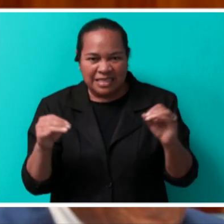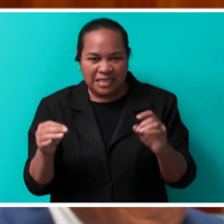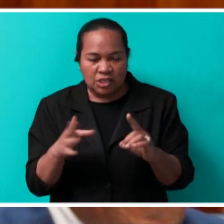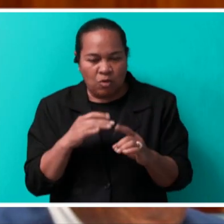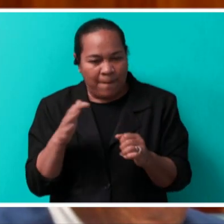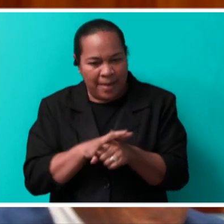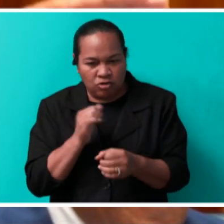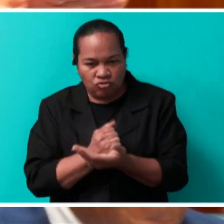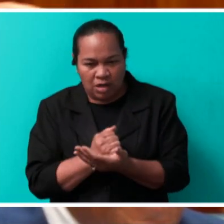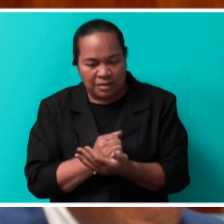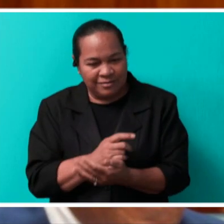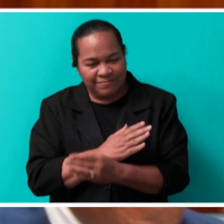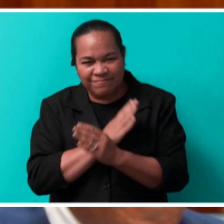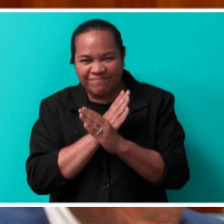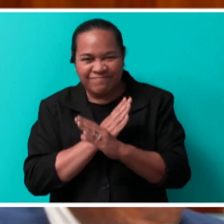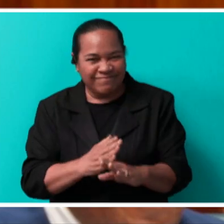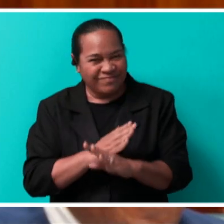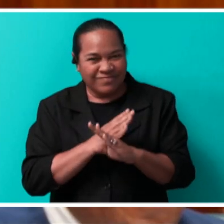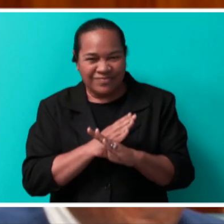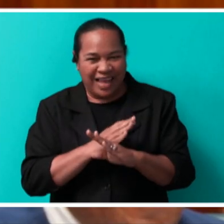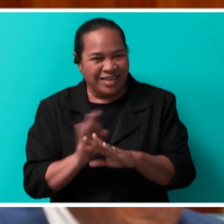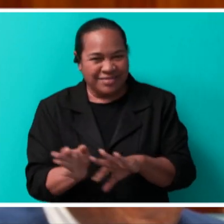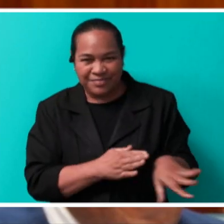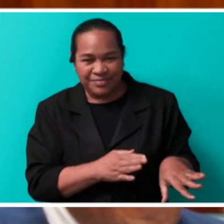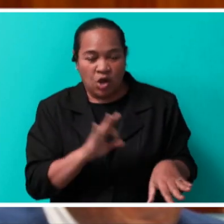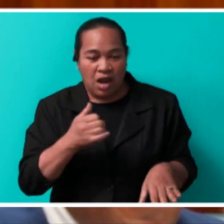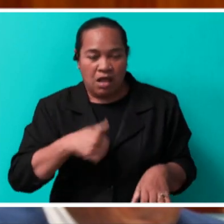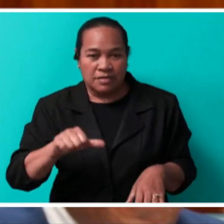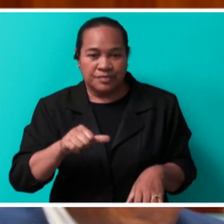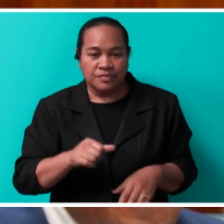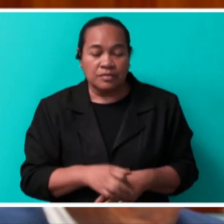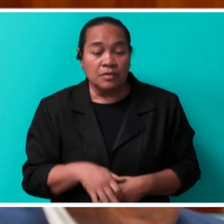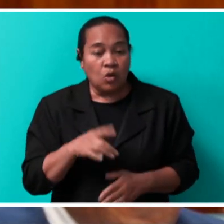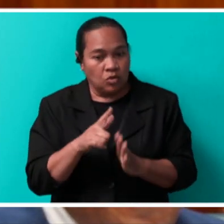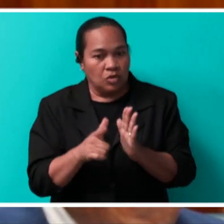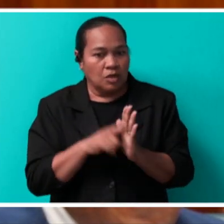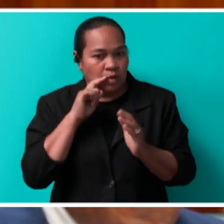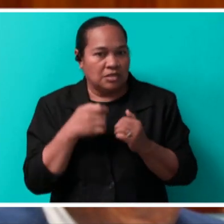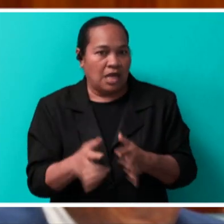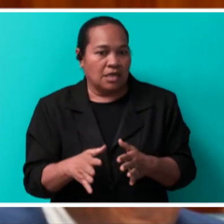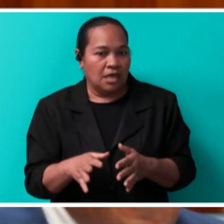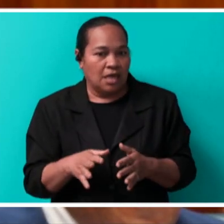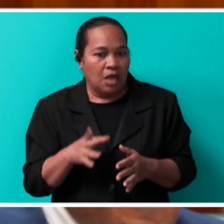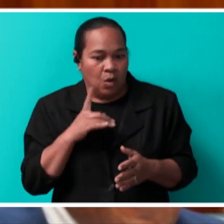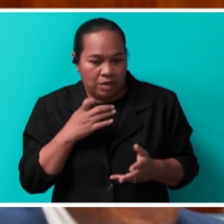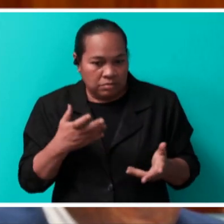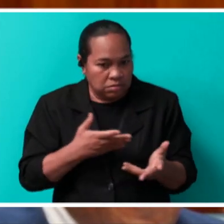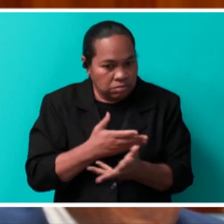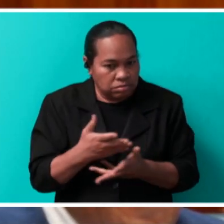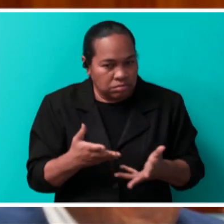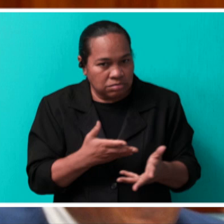minimized or eradicated. And these laws are going to be effective once our ERA has